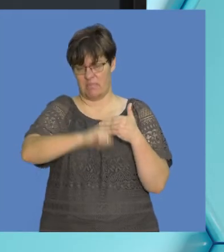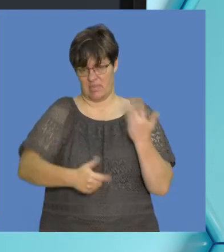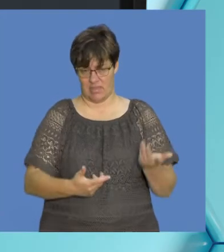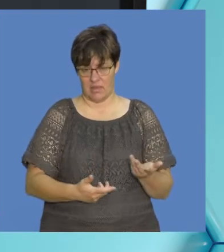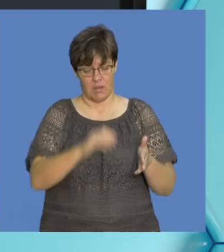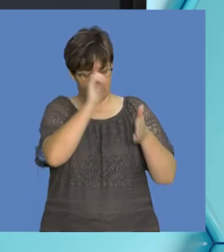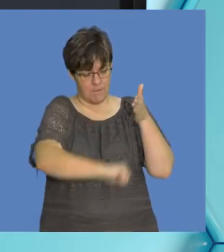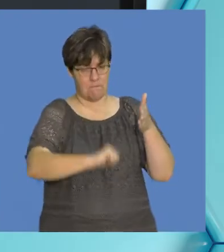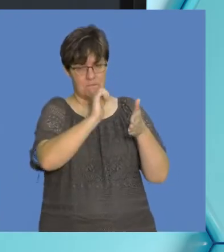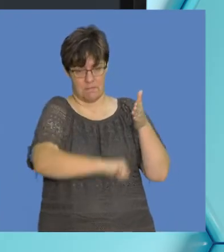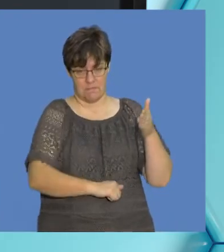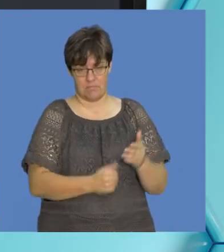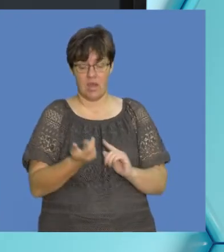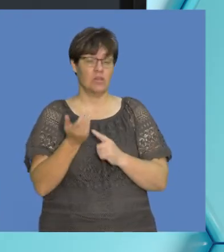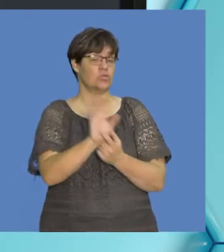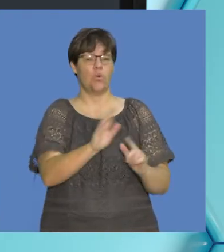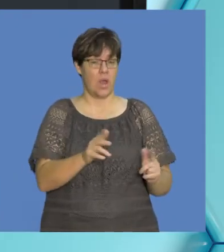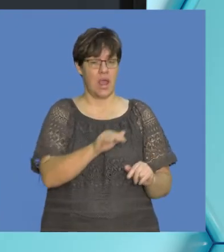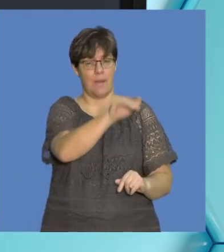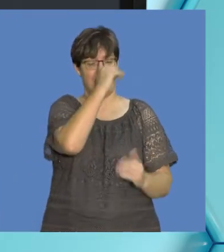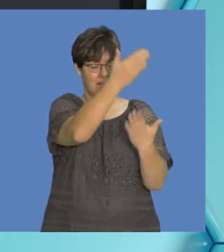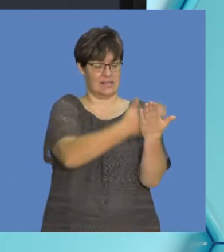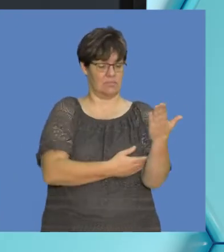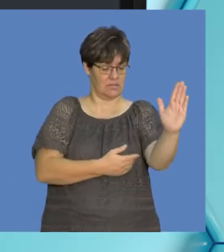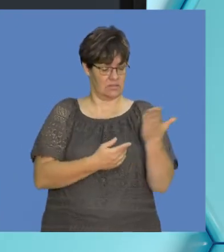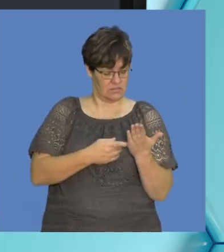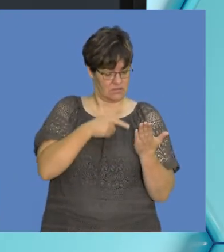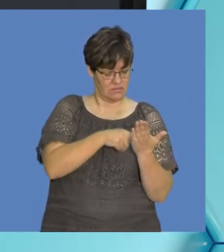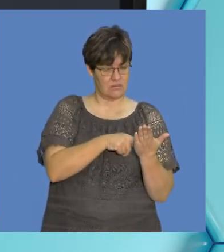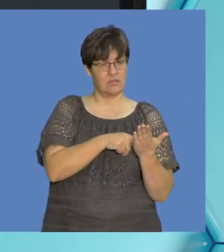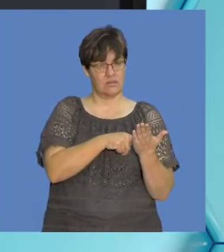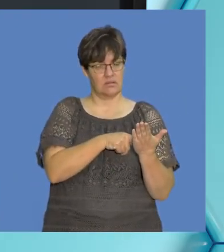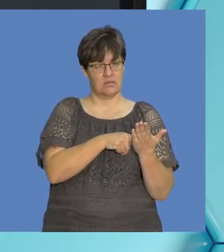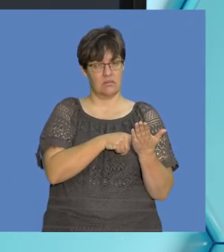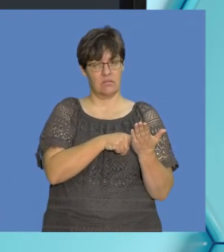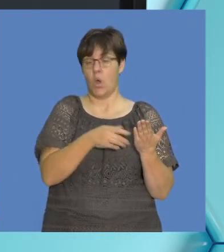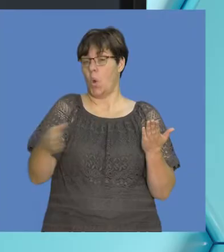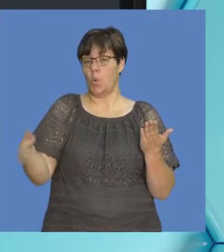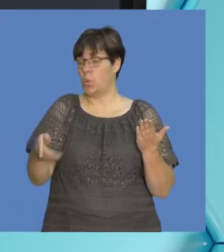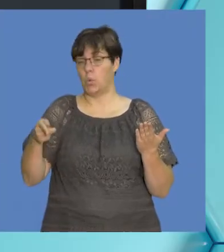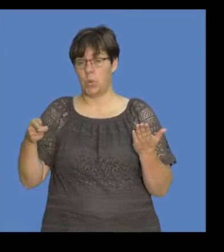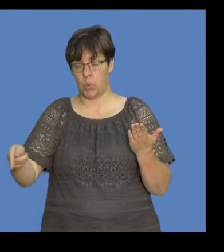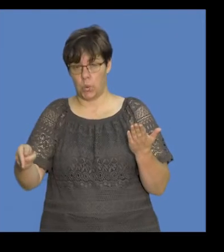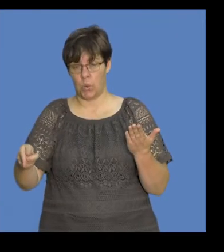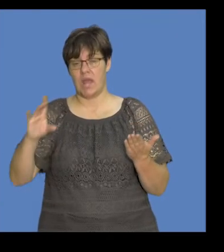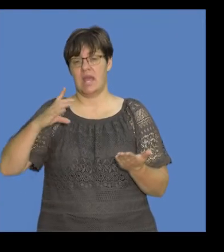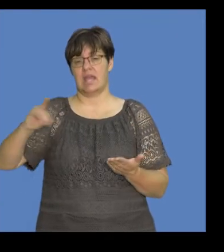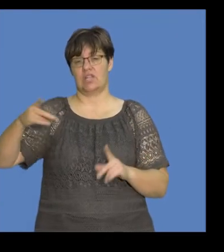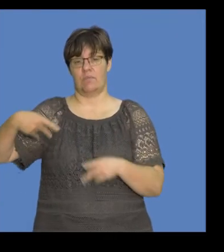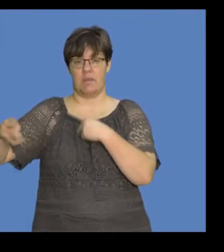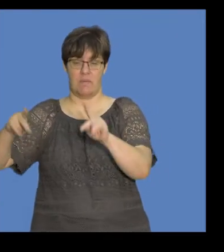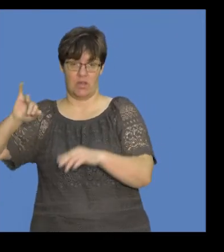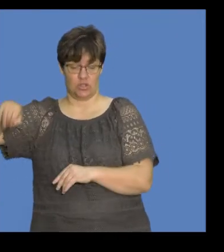these information appearing where? In my bank statement. Where is it not appearing? In my cash payments